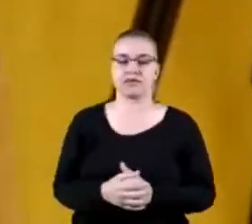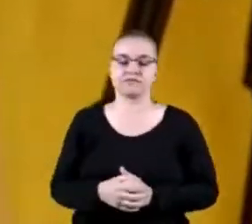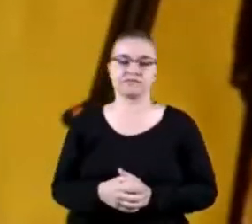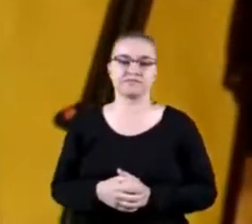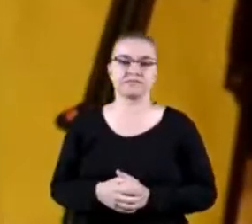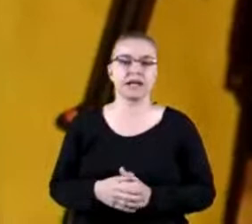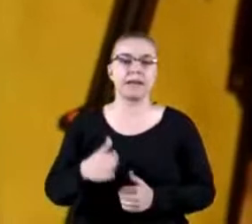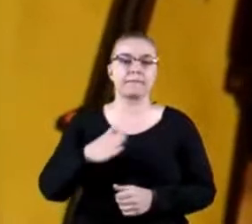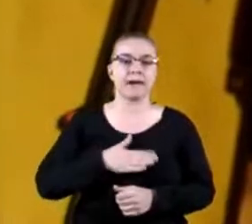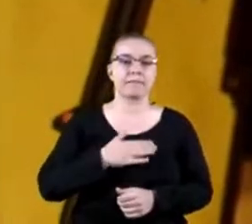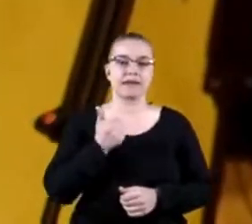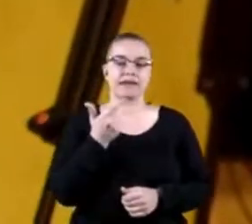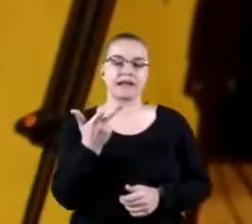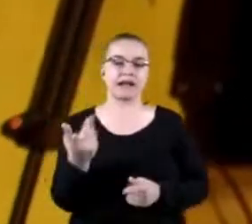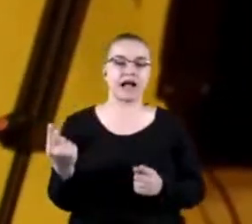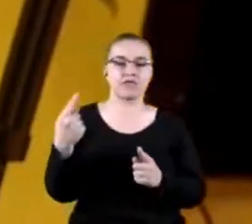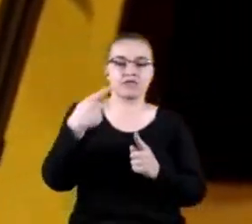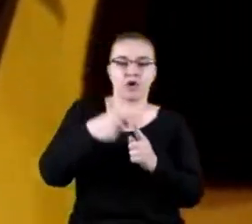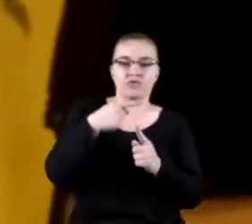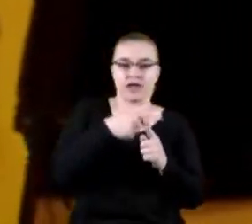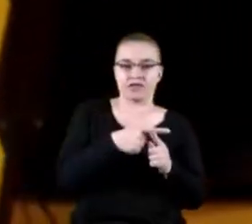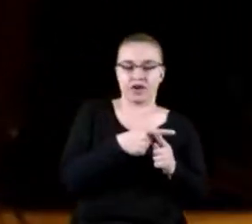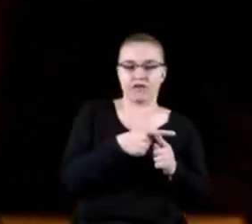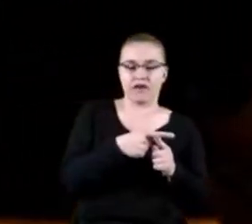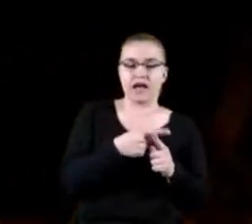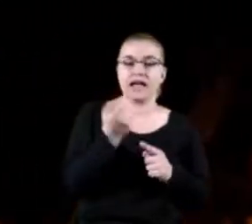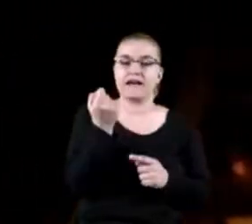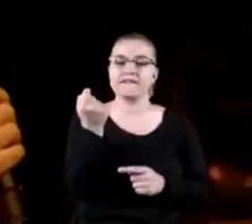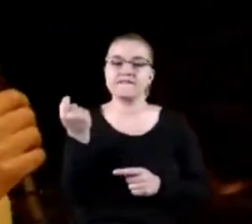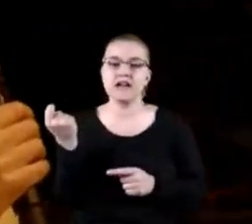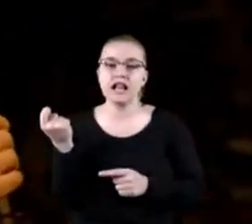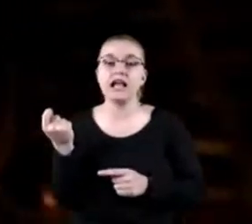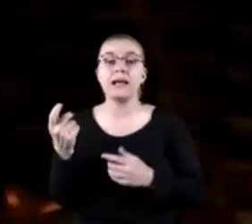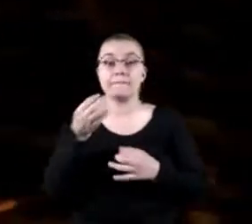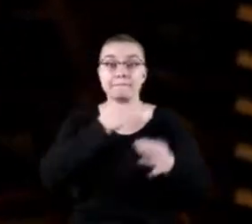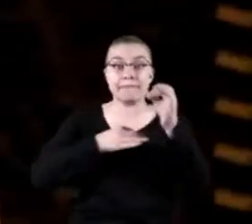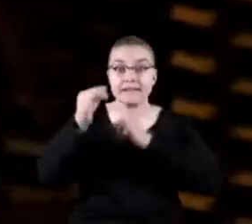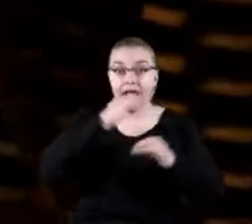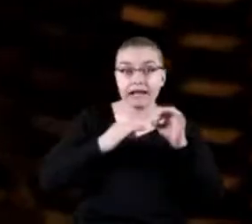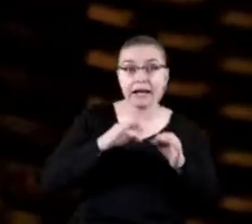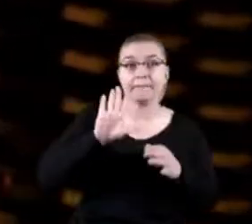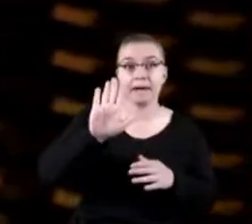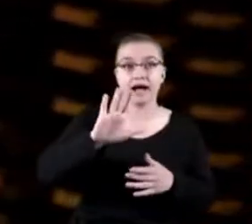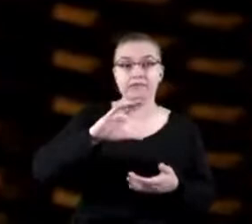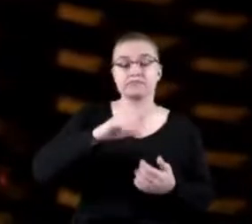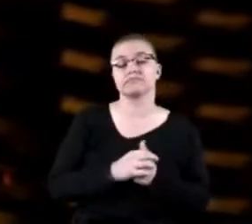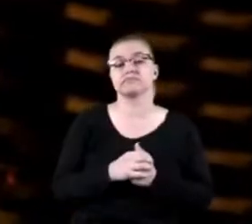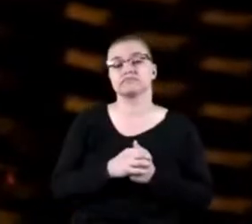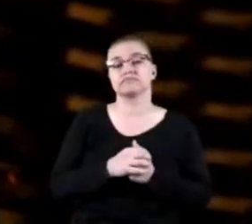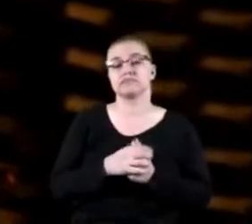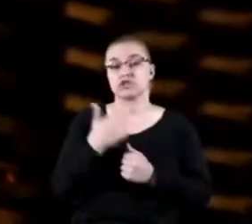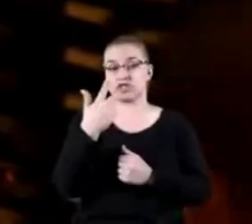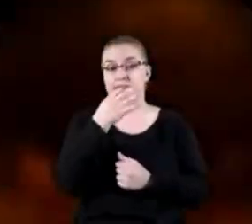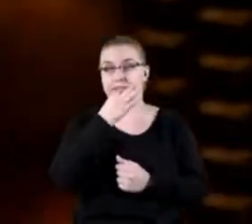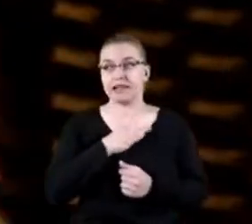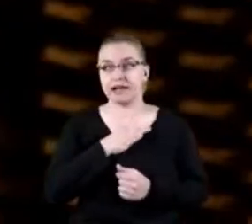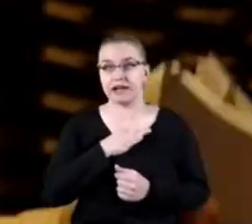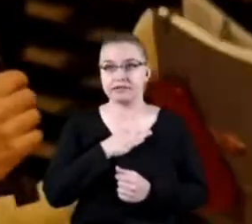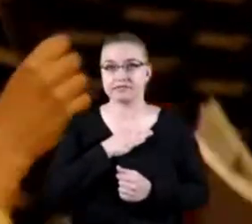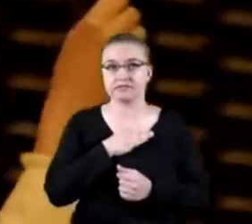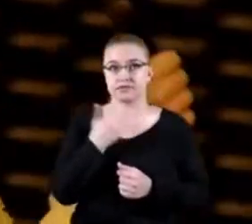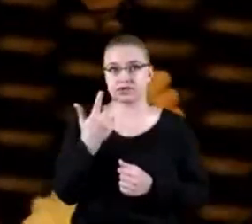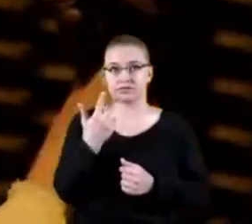minutes, so if there are questions from the floor, they're very welcome. Okay, so we've got 3 questions, 2?